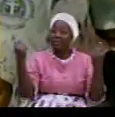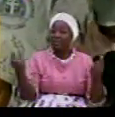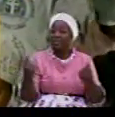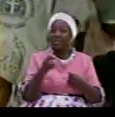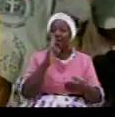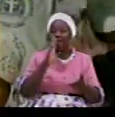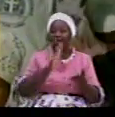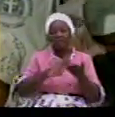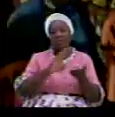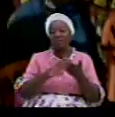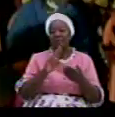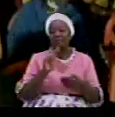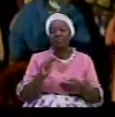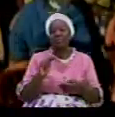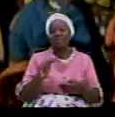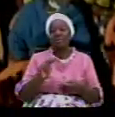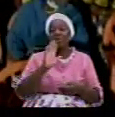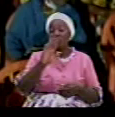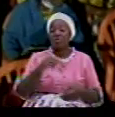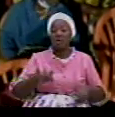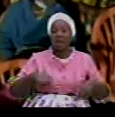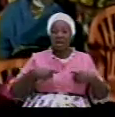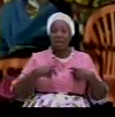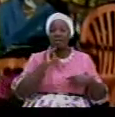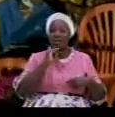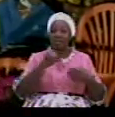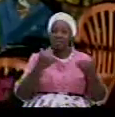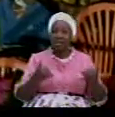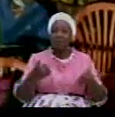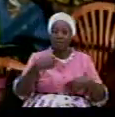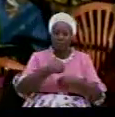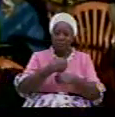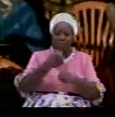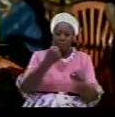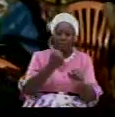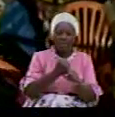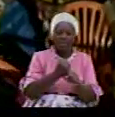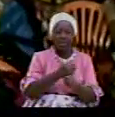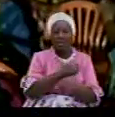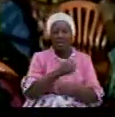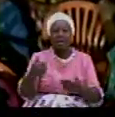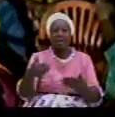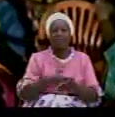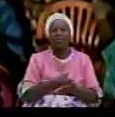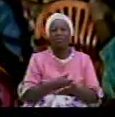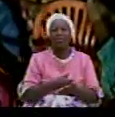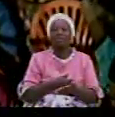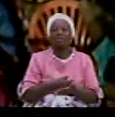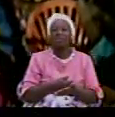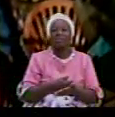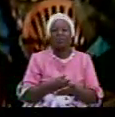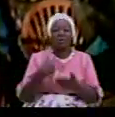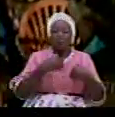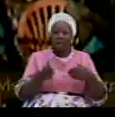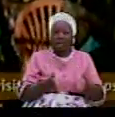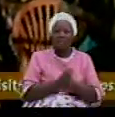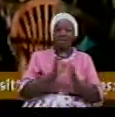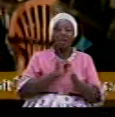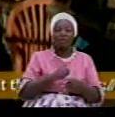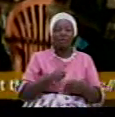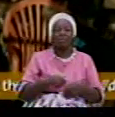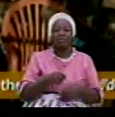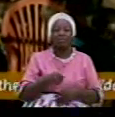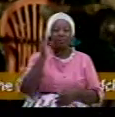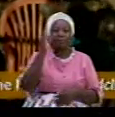forgiven. Your life is now made anew. We ask our pastor, the state